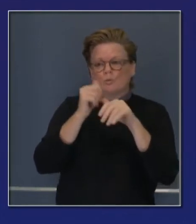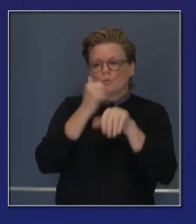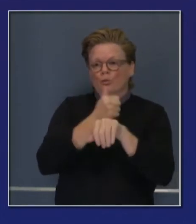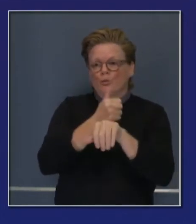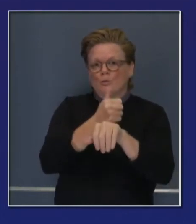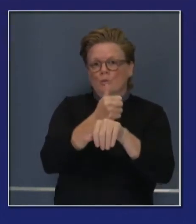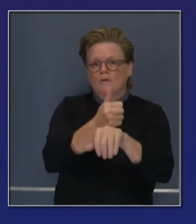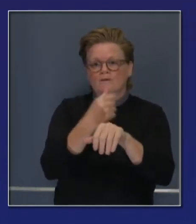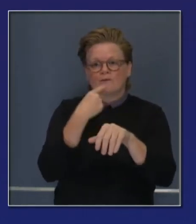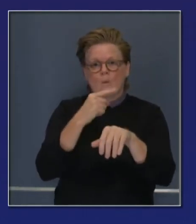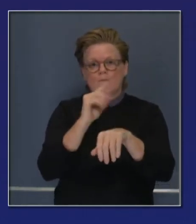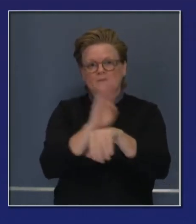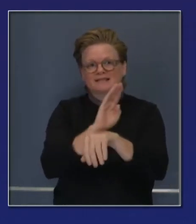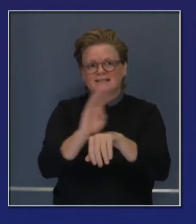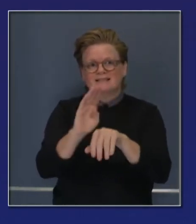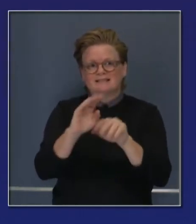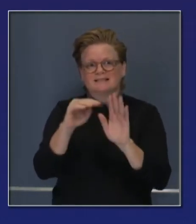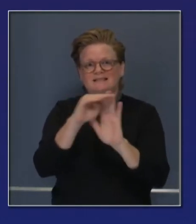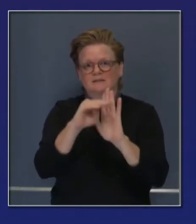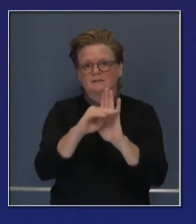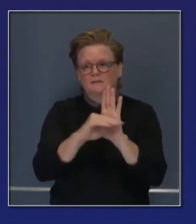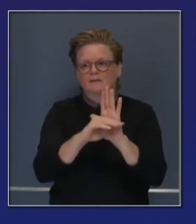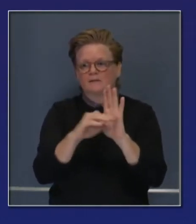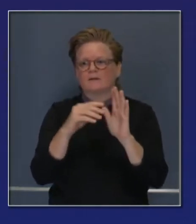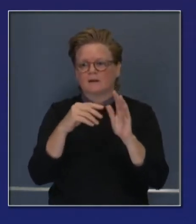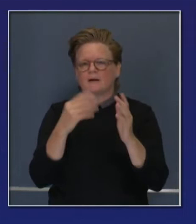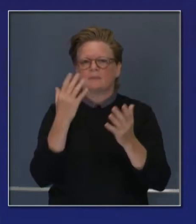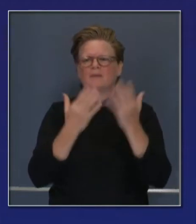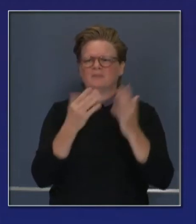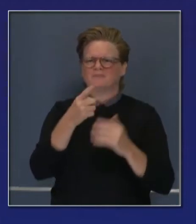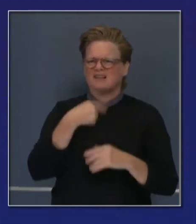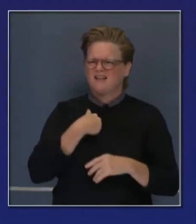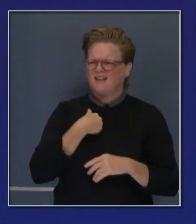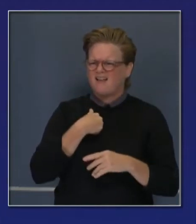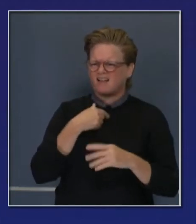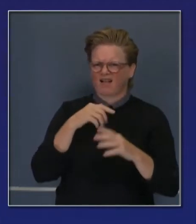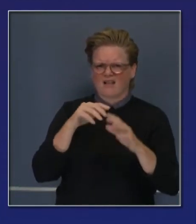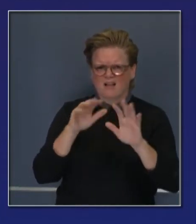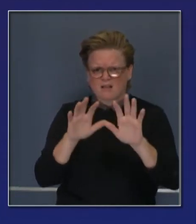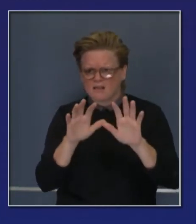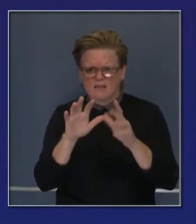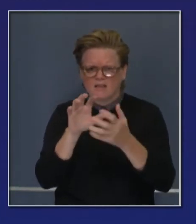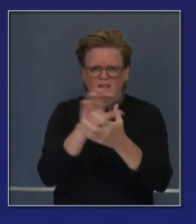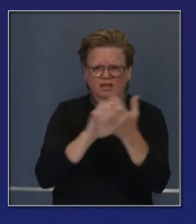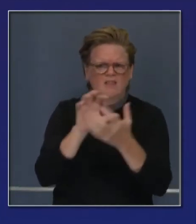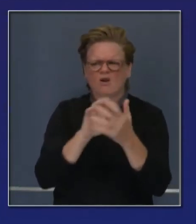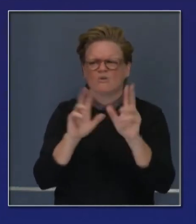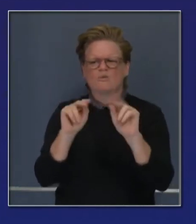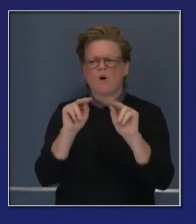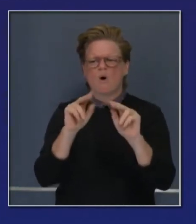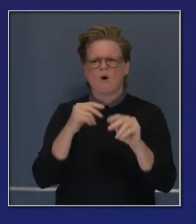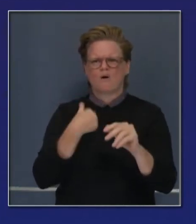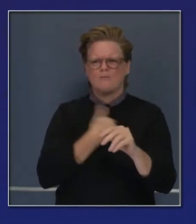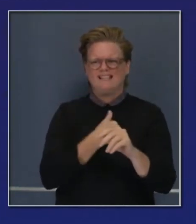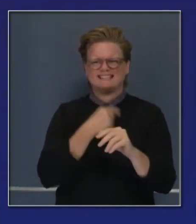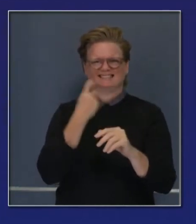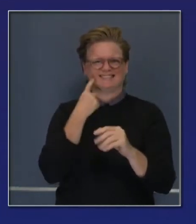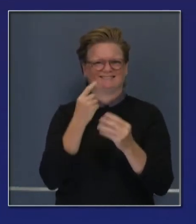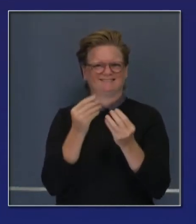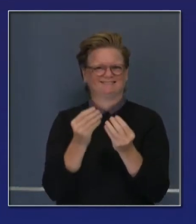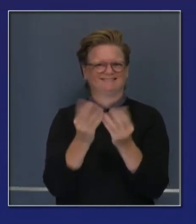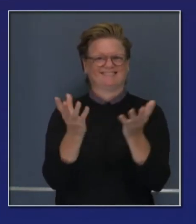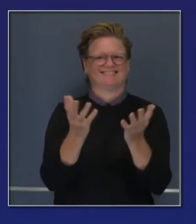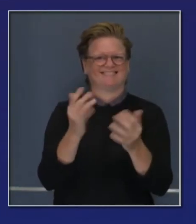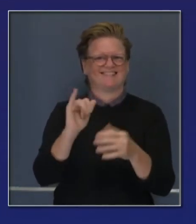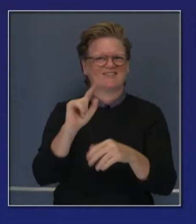This process, again, may seem more confusing because it may be the first time you've seen it. But this process is, again, quite simple.